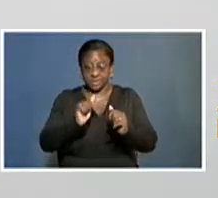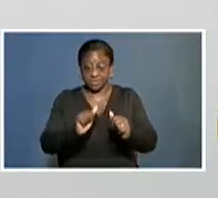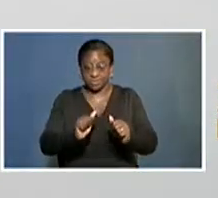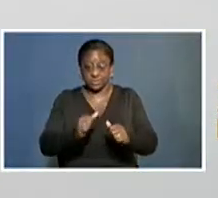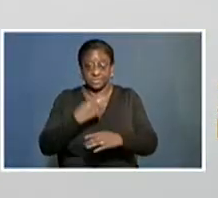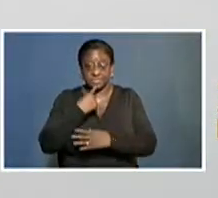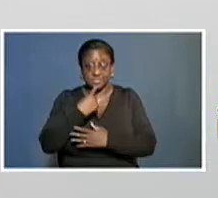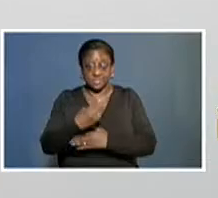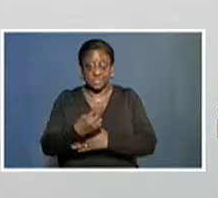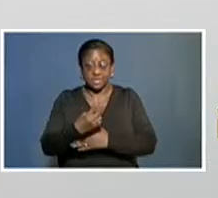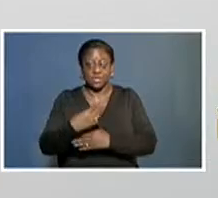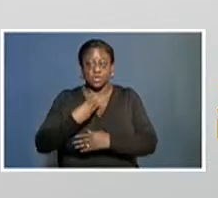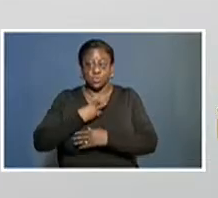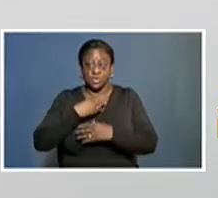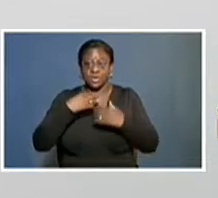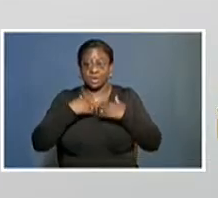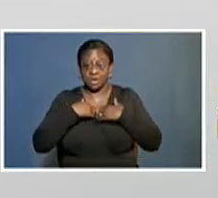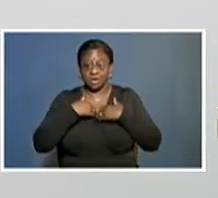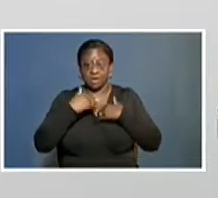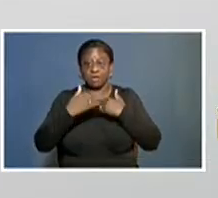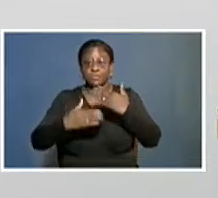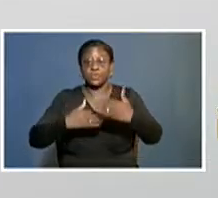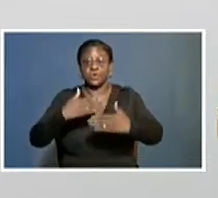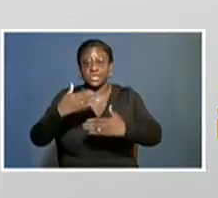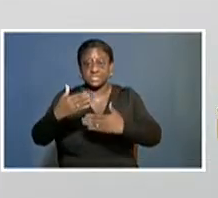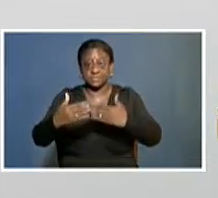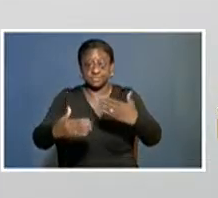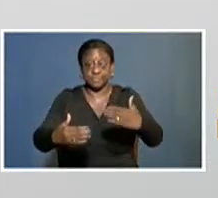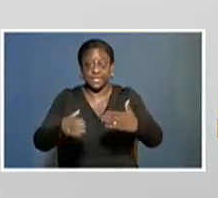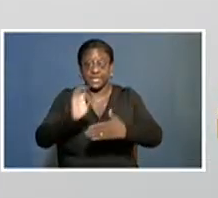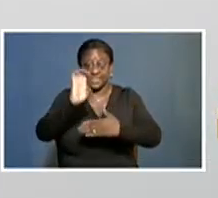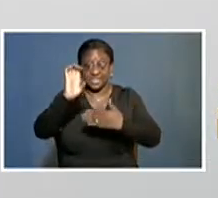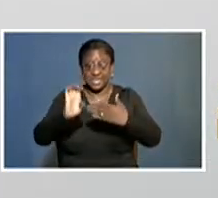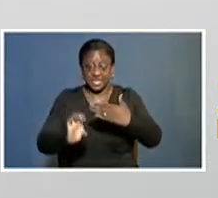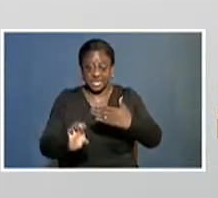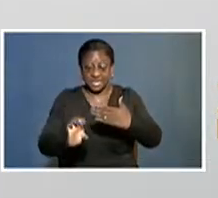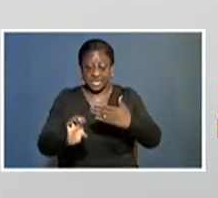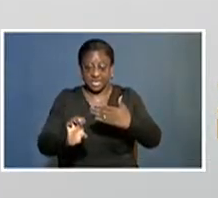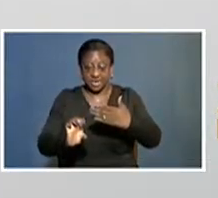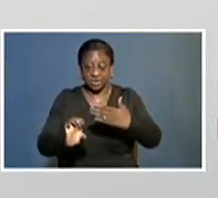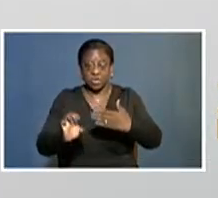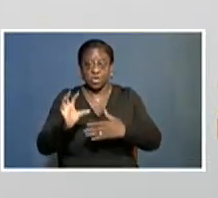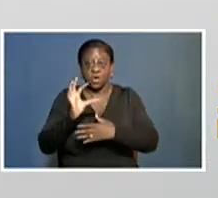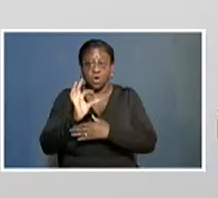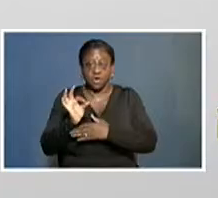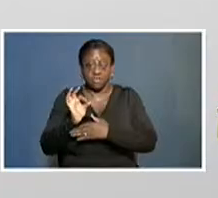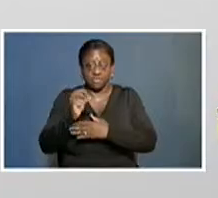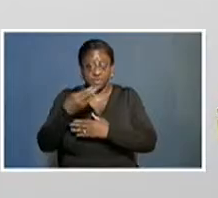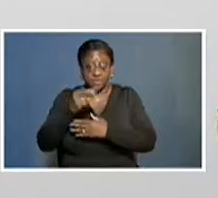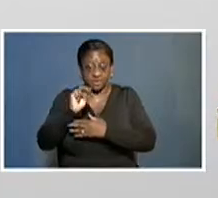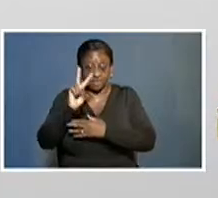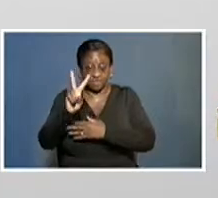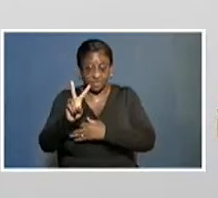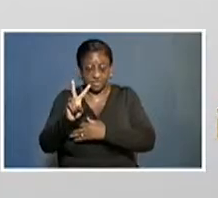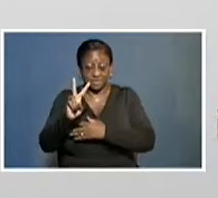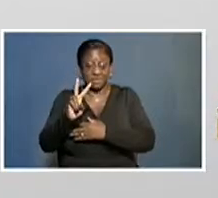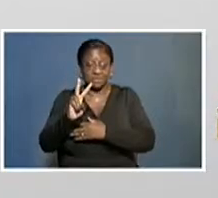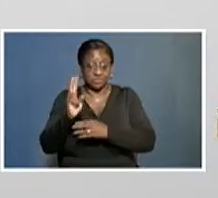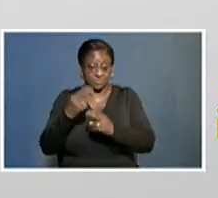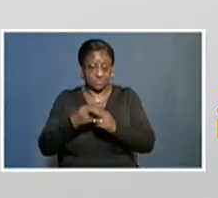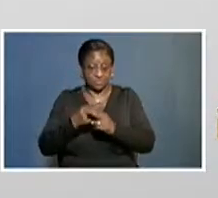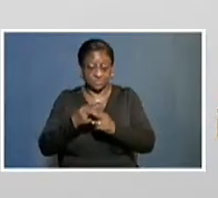tremendous progress is being made and that the end of the AIDS epidemic is in sight.